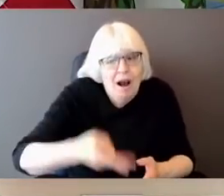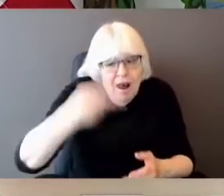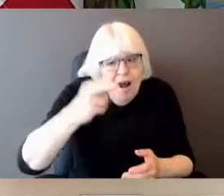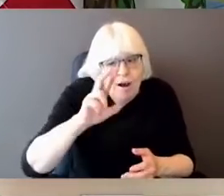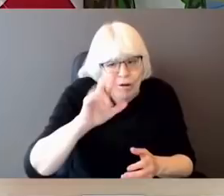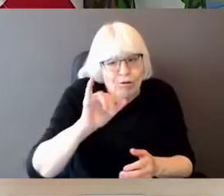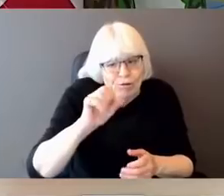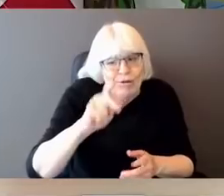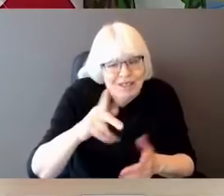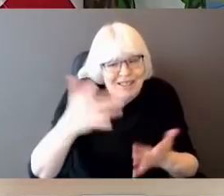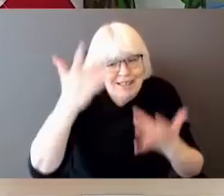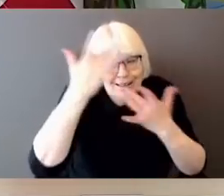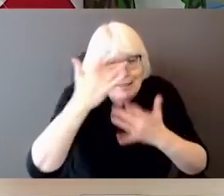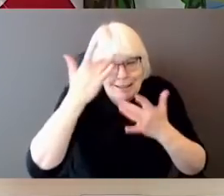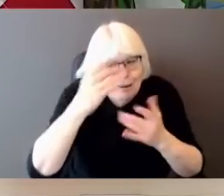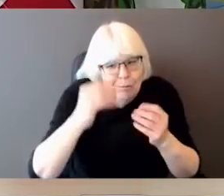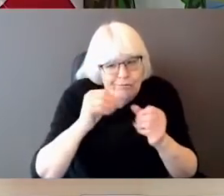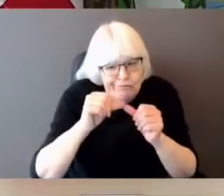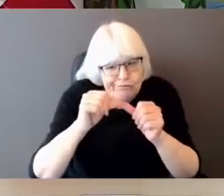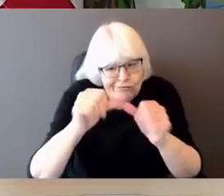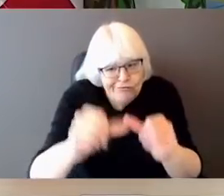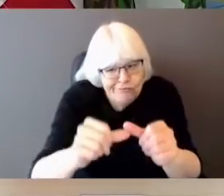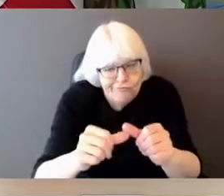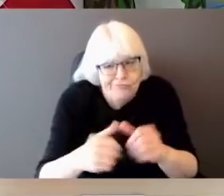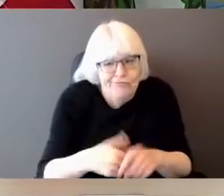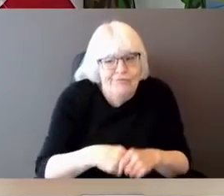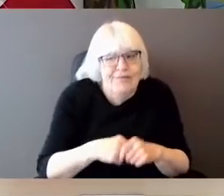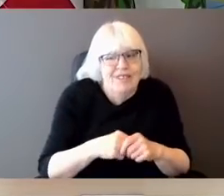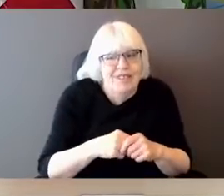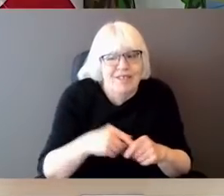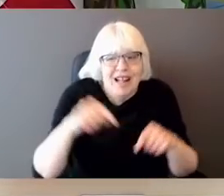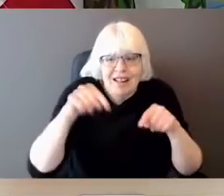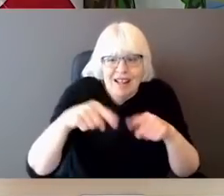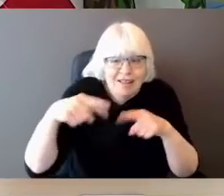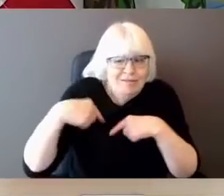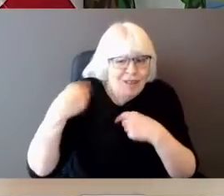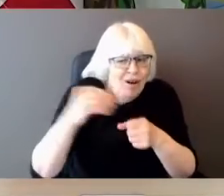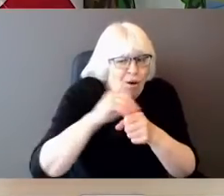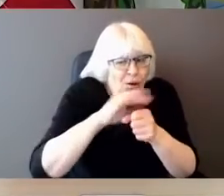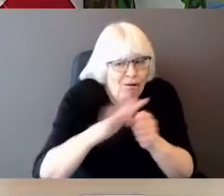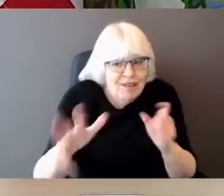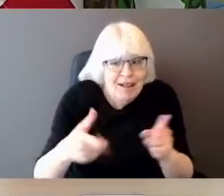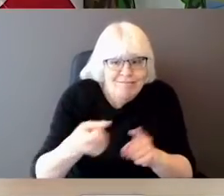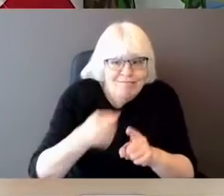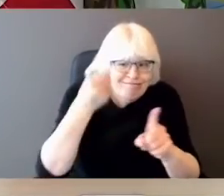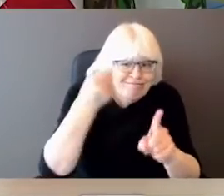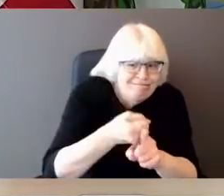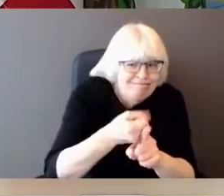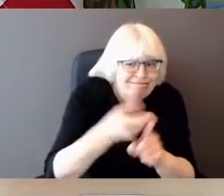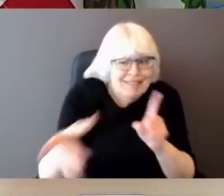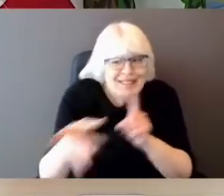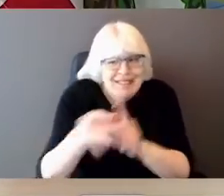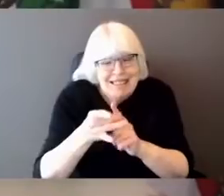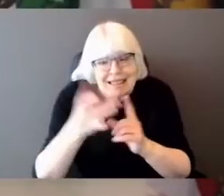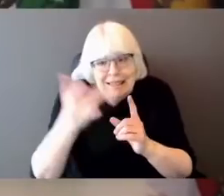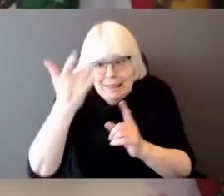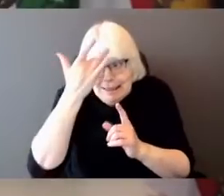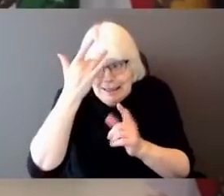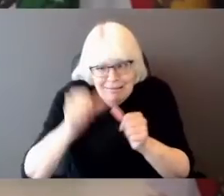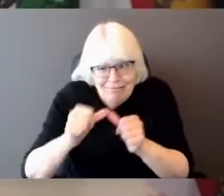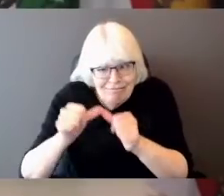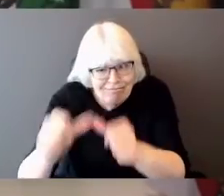others, and there doesn't seem to be a correlation that I'm aware of at this point. Okay. Thank you. You're welcome.